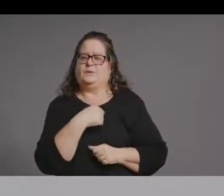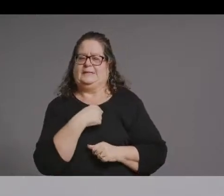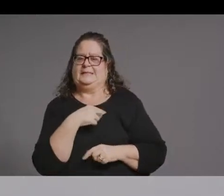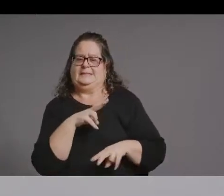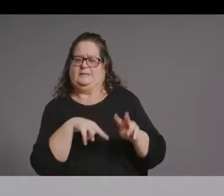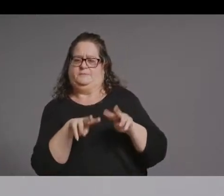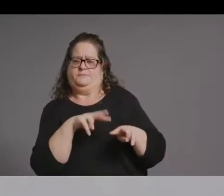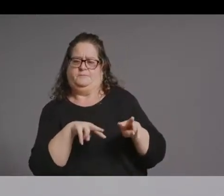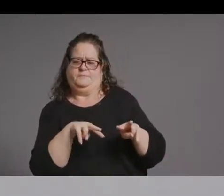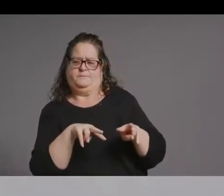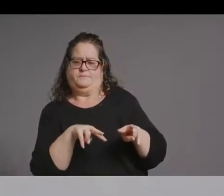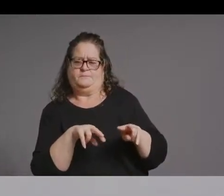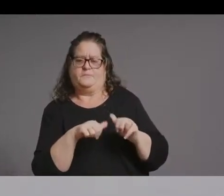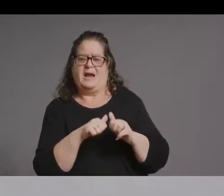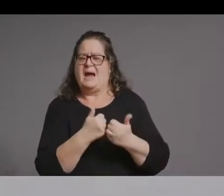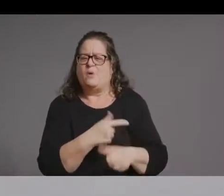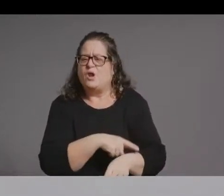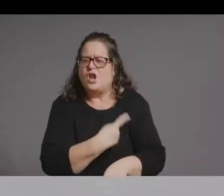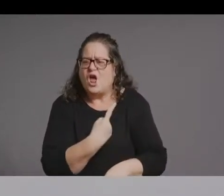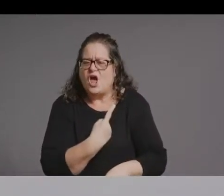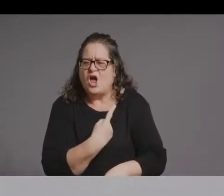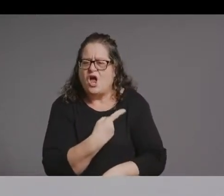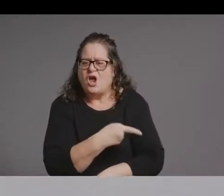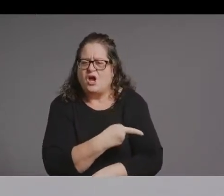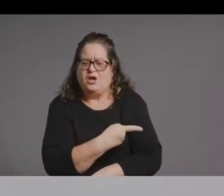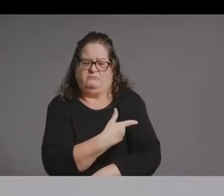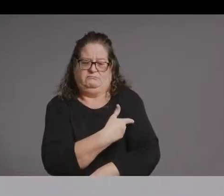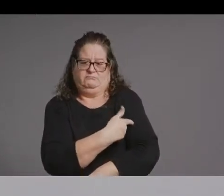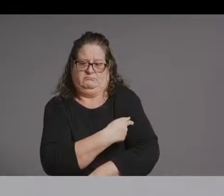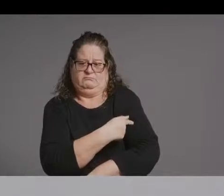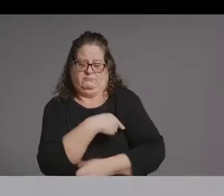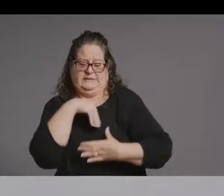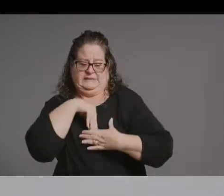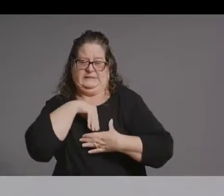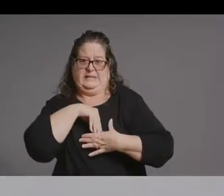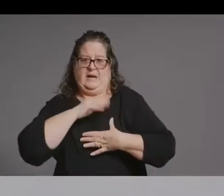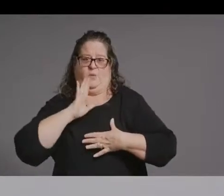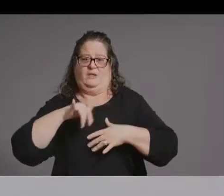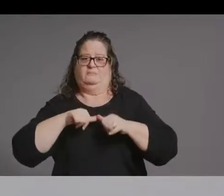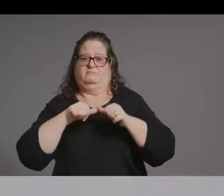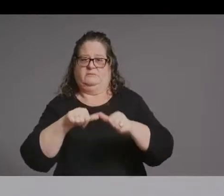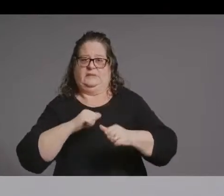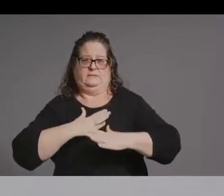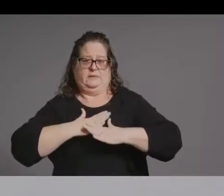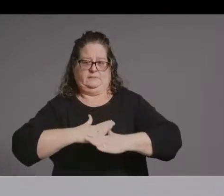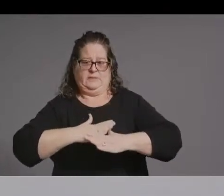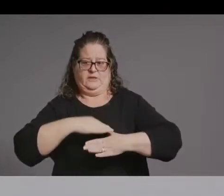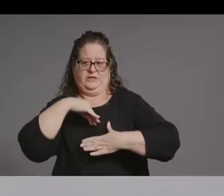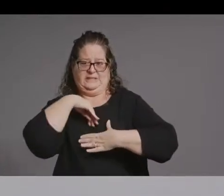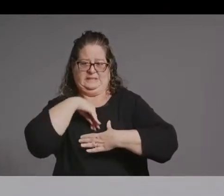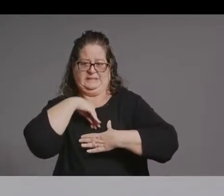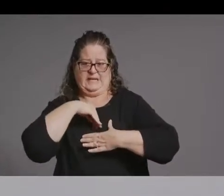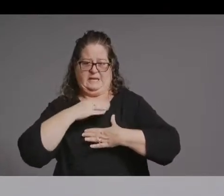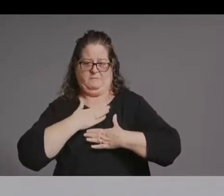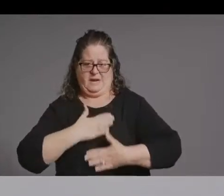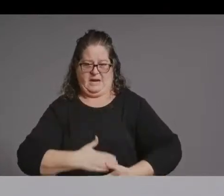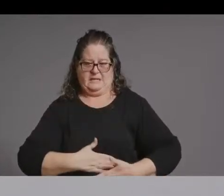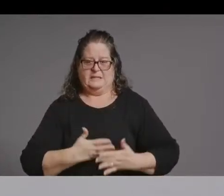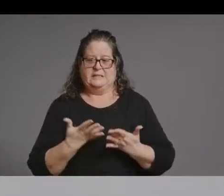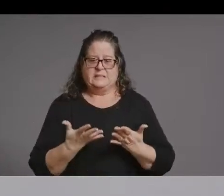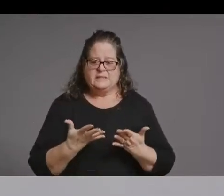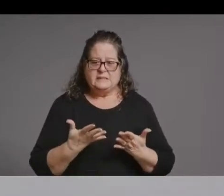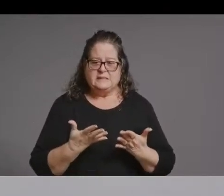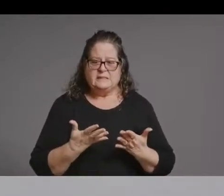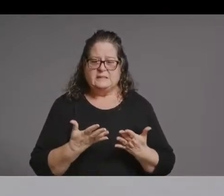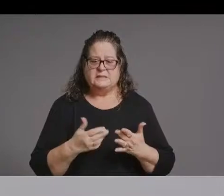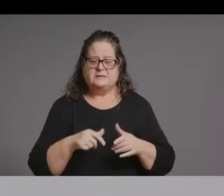how long the vaccines are going to give you immunity for. So we know that they're good for about 6 weeks, and they continue to monitor to see the effectiveness of